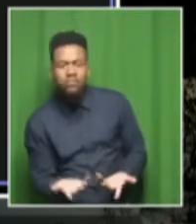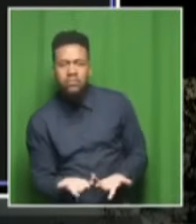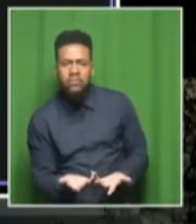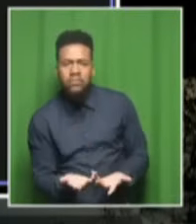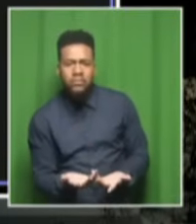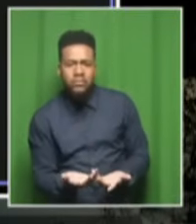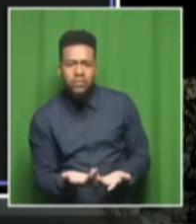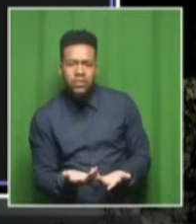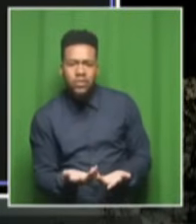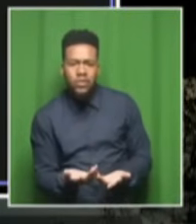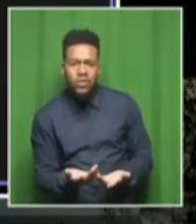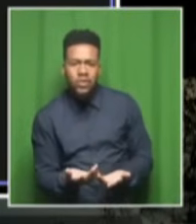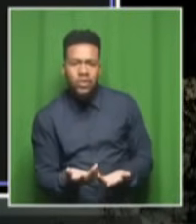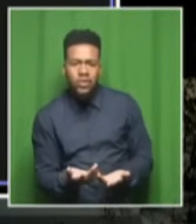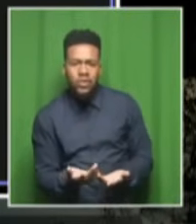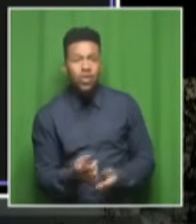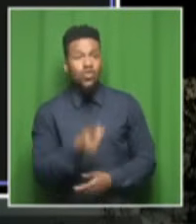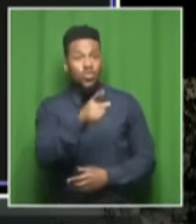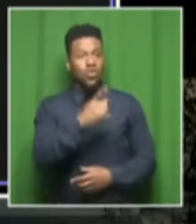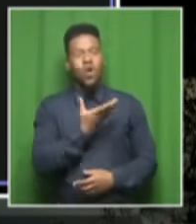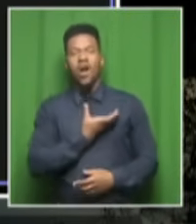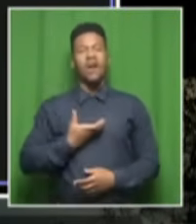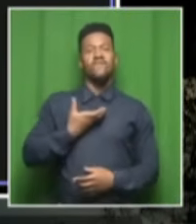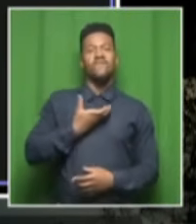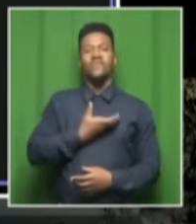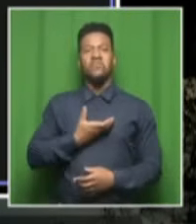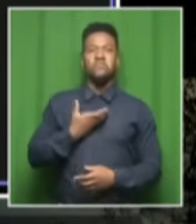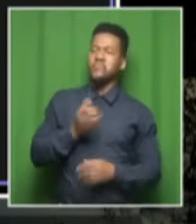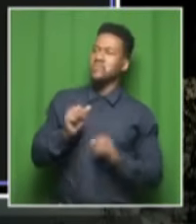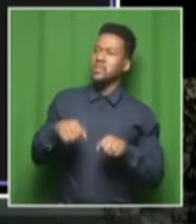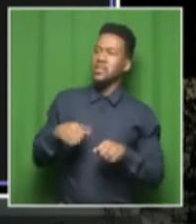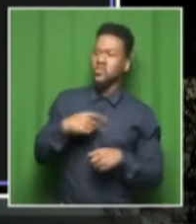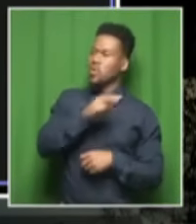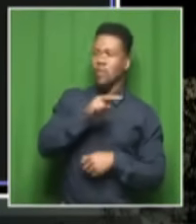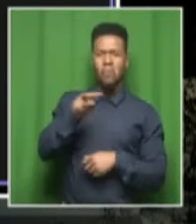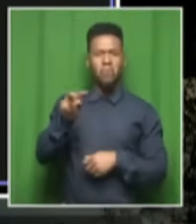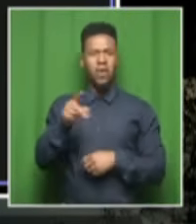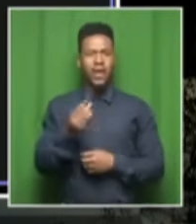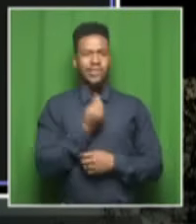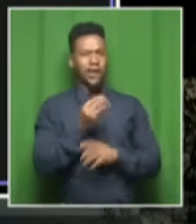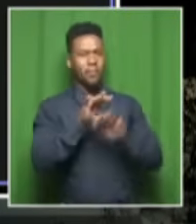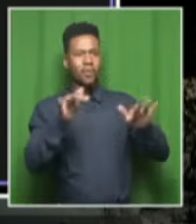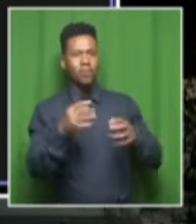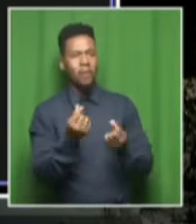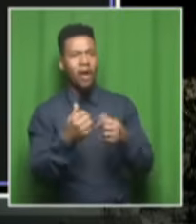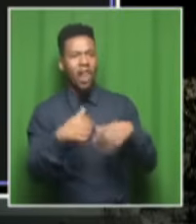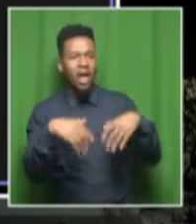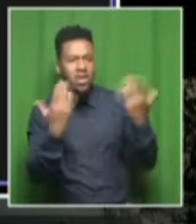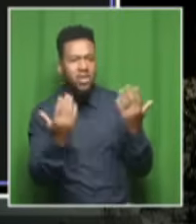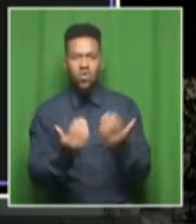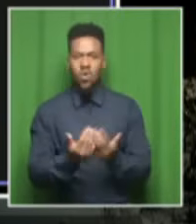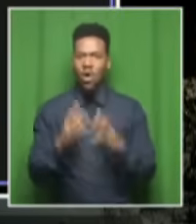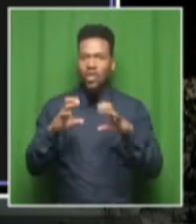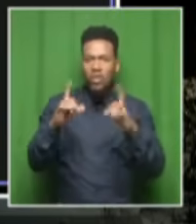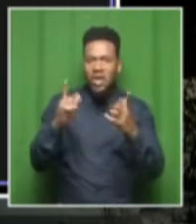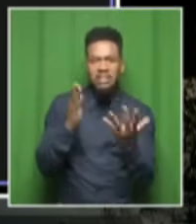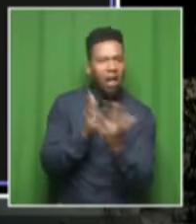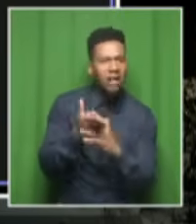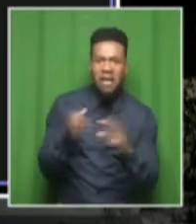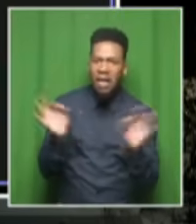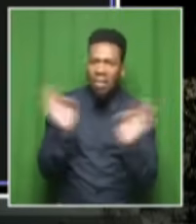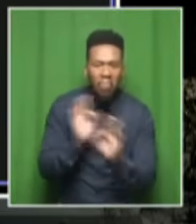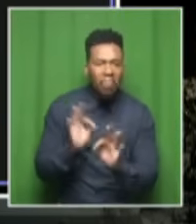sense? And how are you comfortable with that when you are seeing that the youth don't have finances to go to school? How are you comfortable with